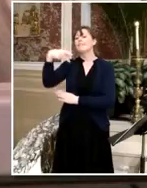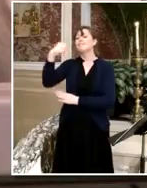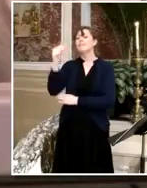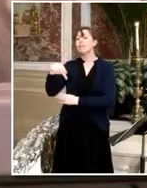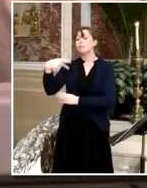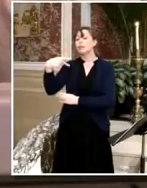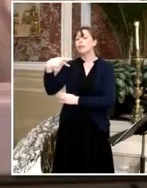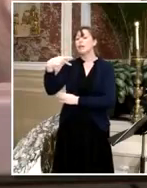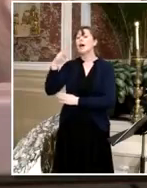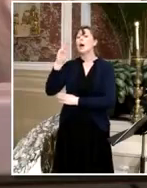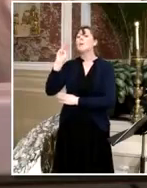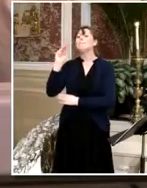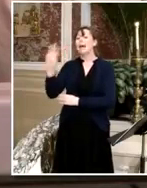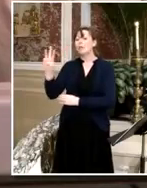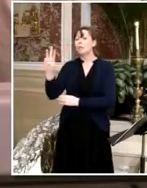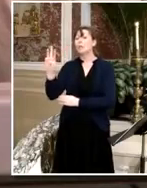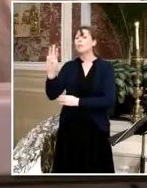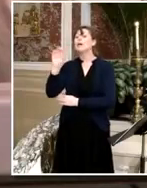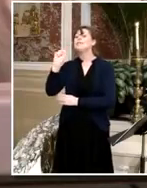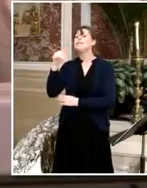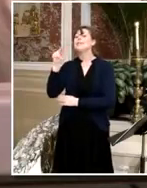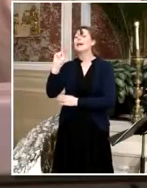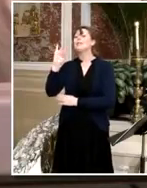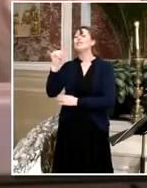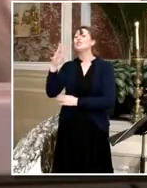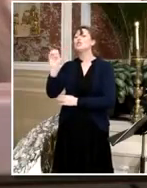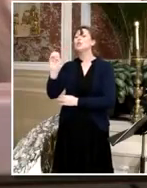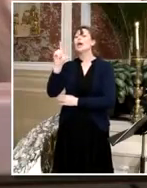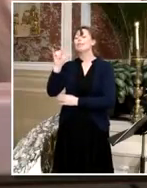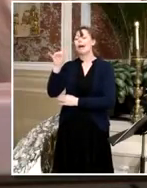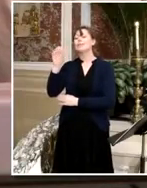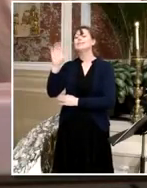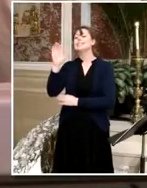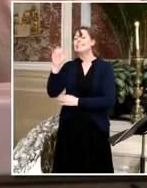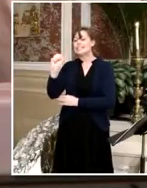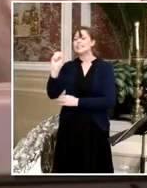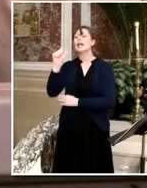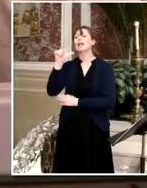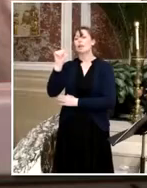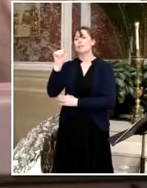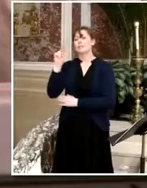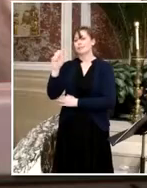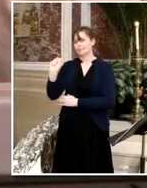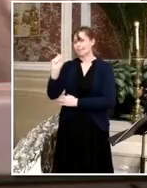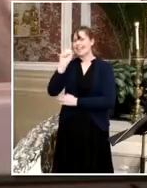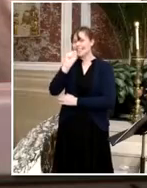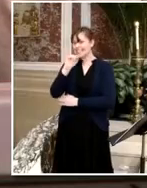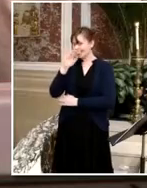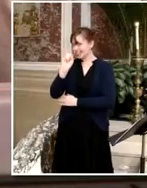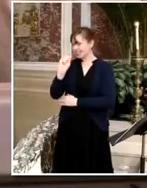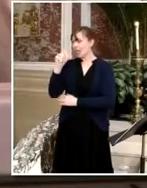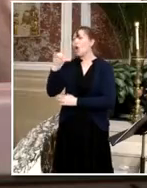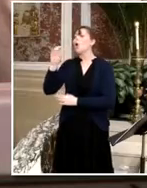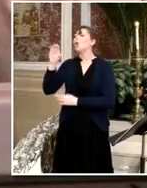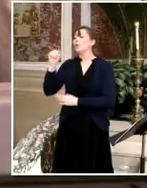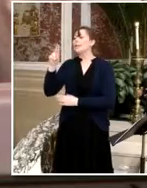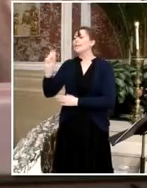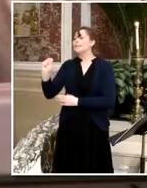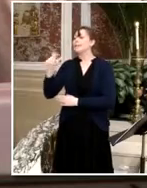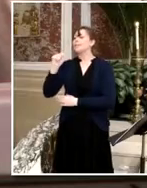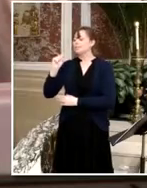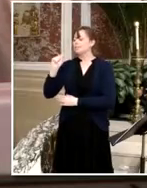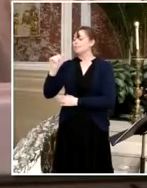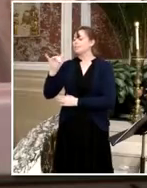Bartholomew, Matthew, Simon and Jude, Linus, Cletus, Clement, Sixtus, Cornelius, Cyprian,